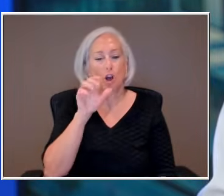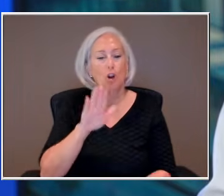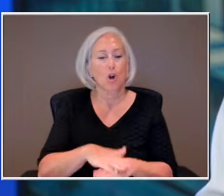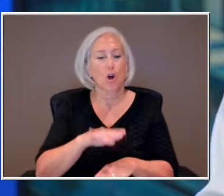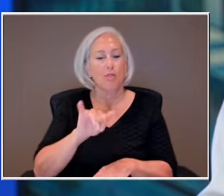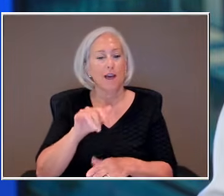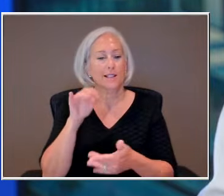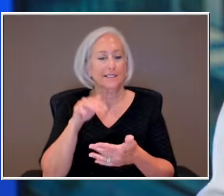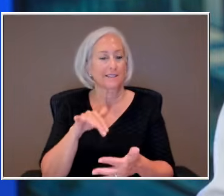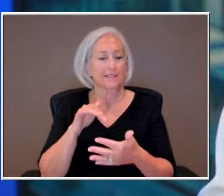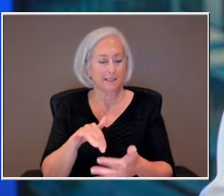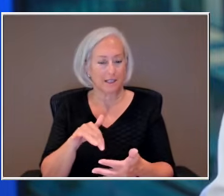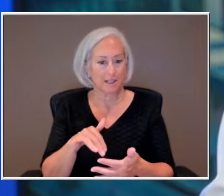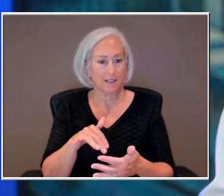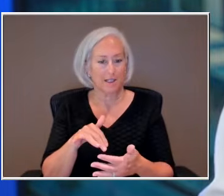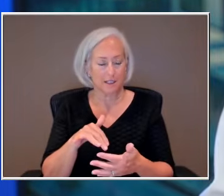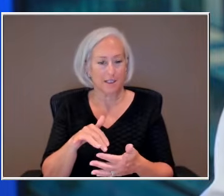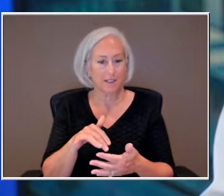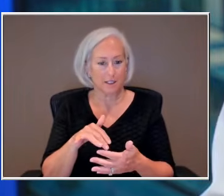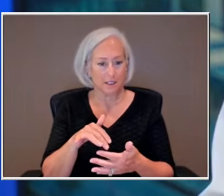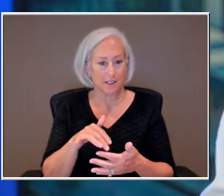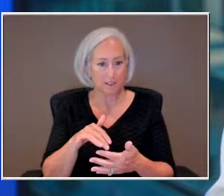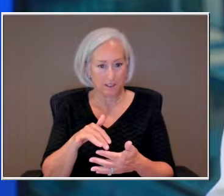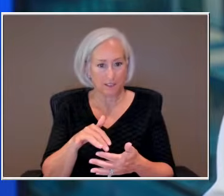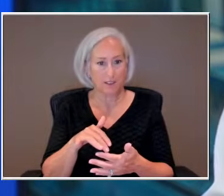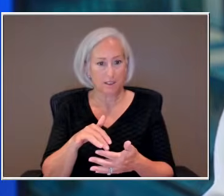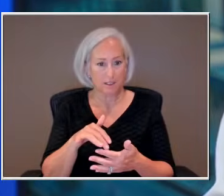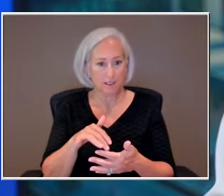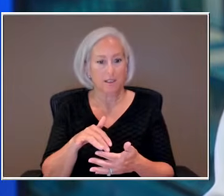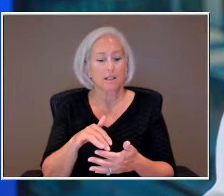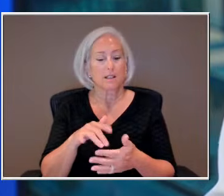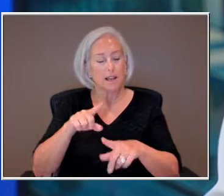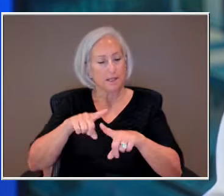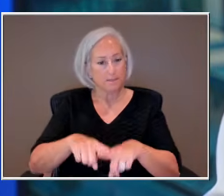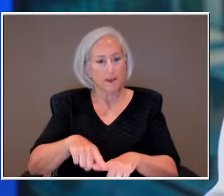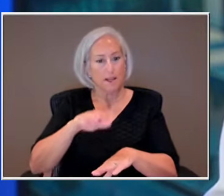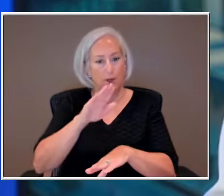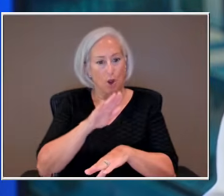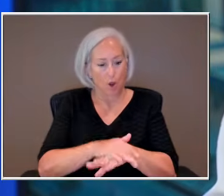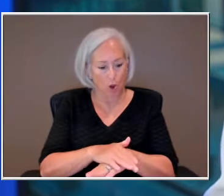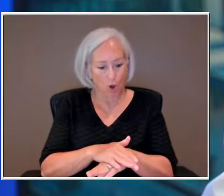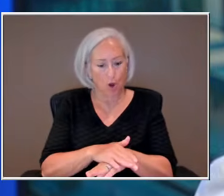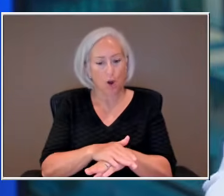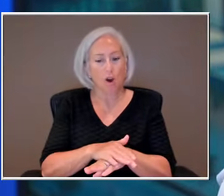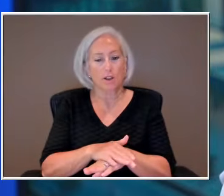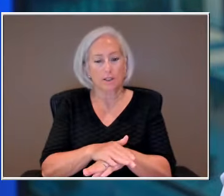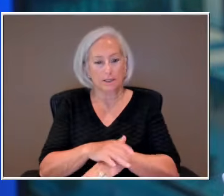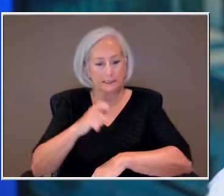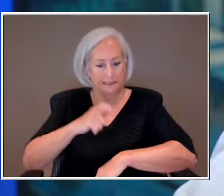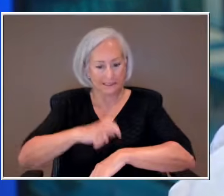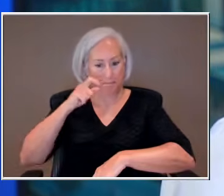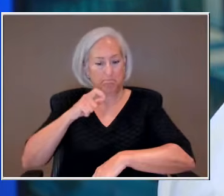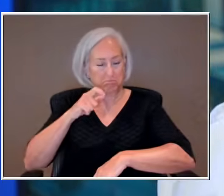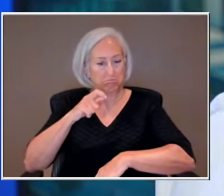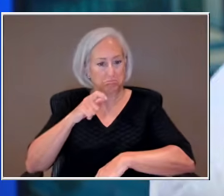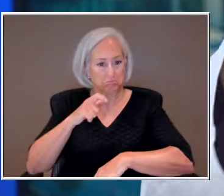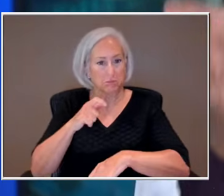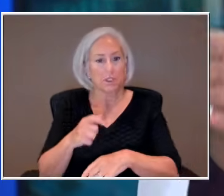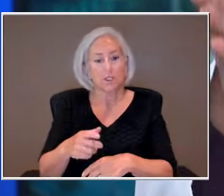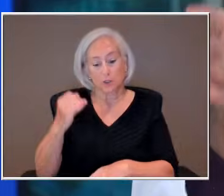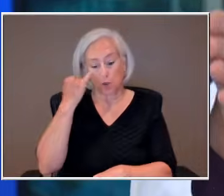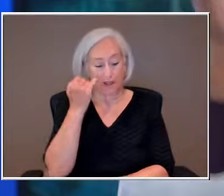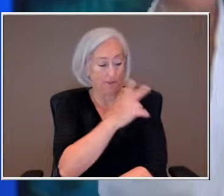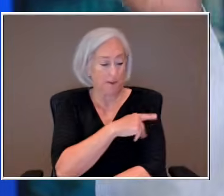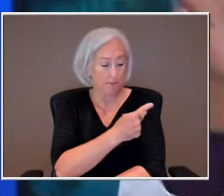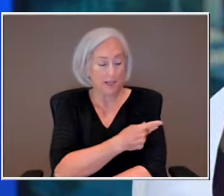because there was, these are slot-based things. So if you have a patient that's already going through it, you need a little bit of time before you